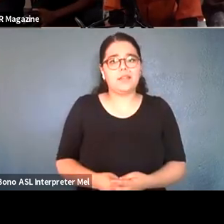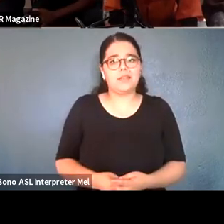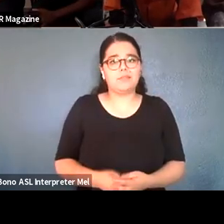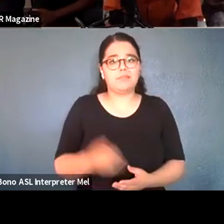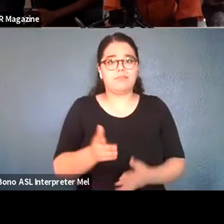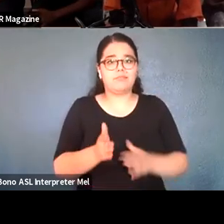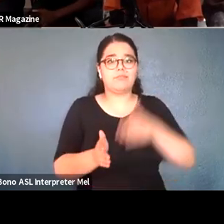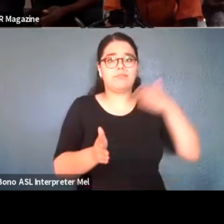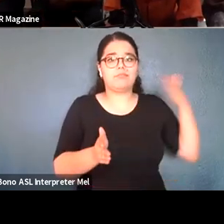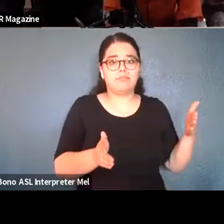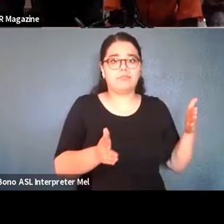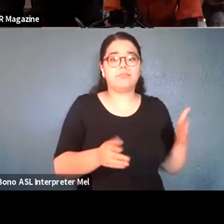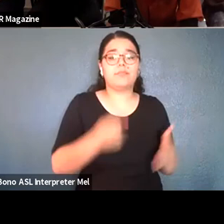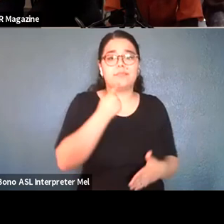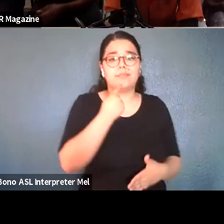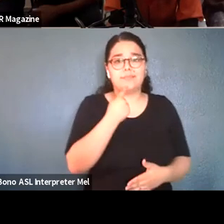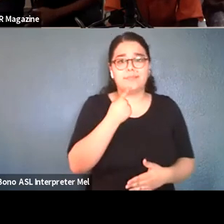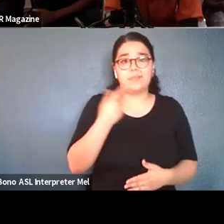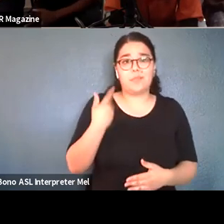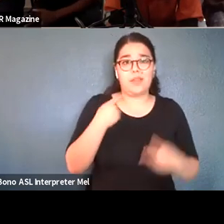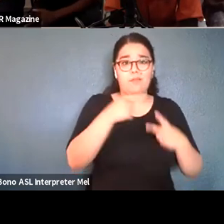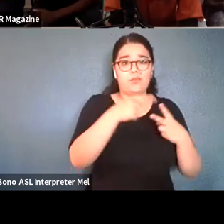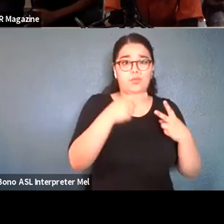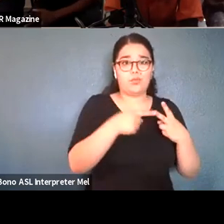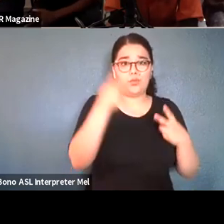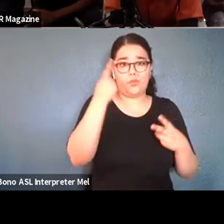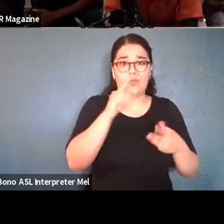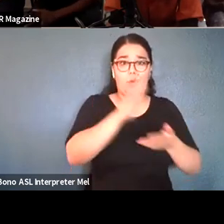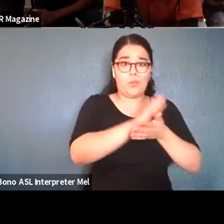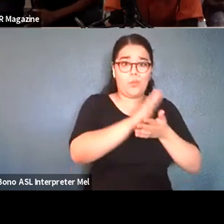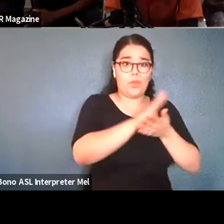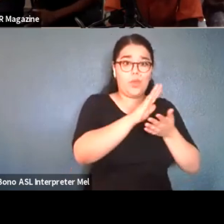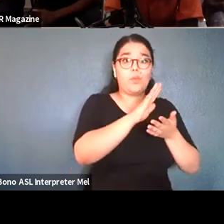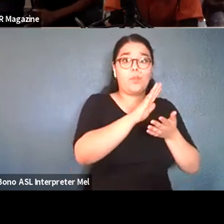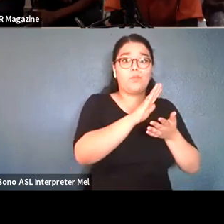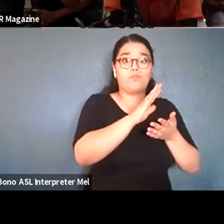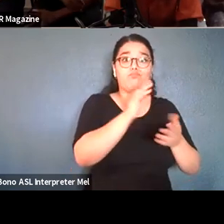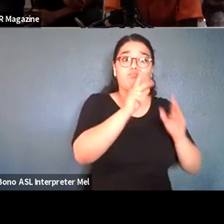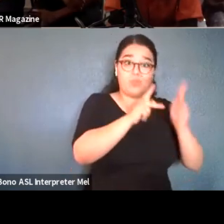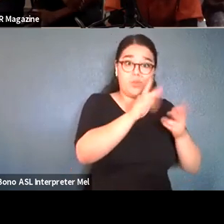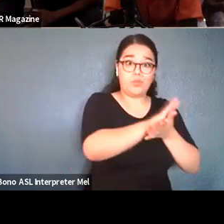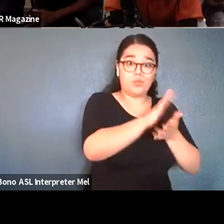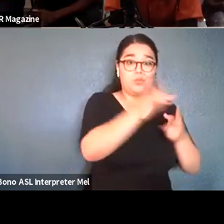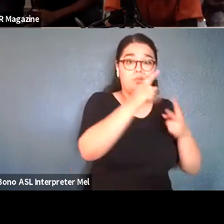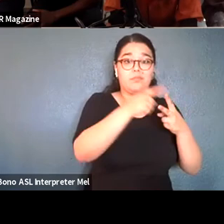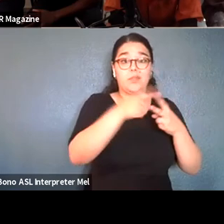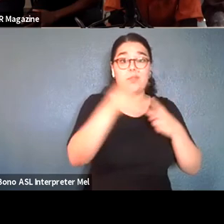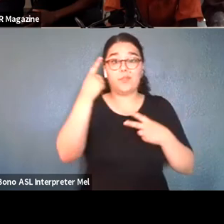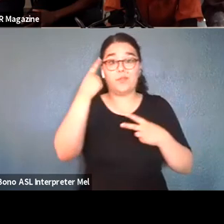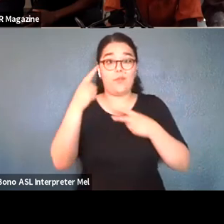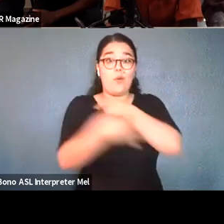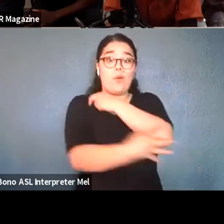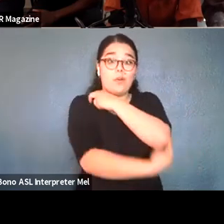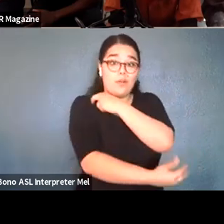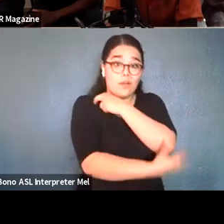People School. Track one is for poverty scholars, and track two is for people with race, class,